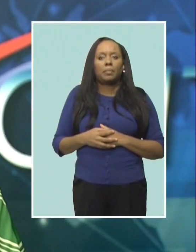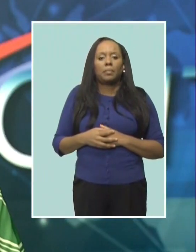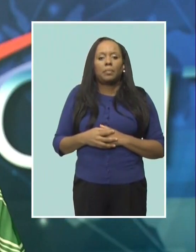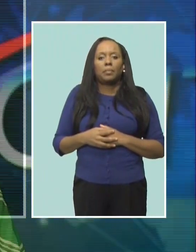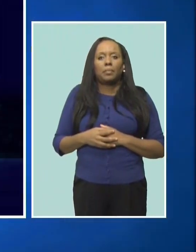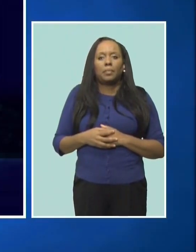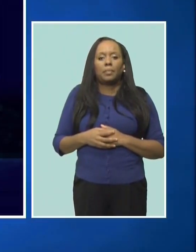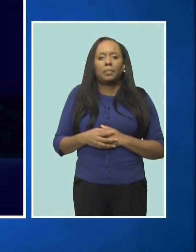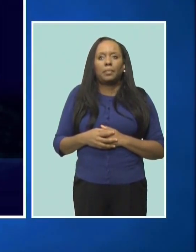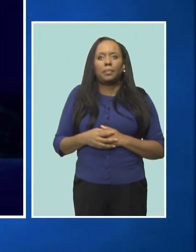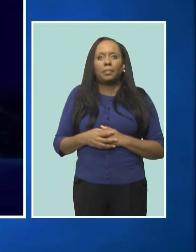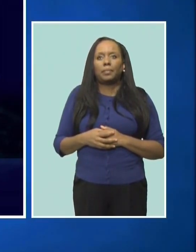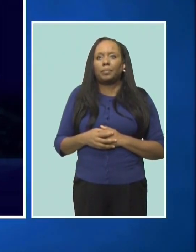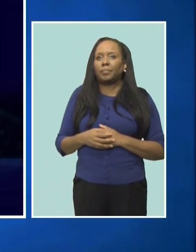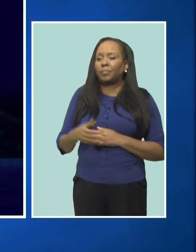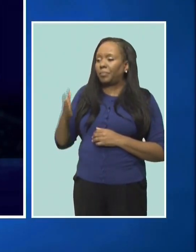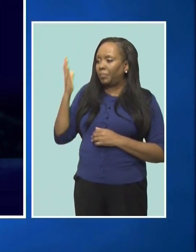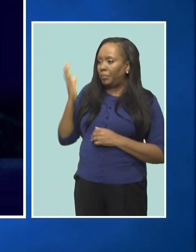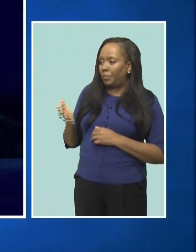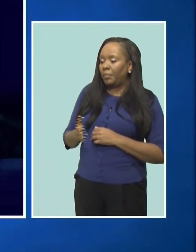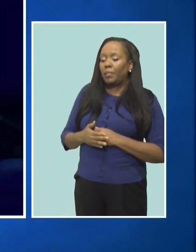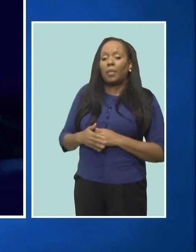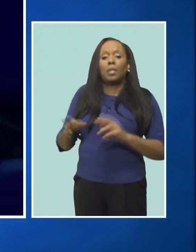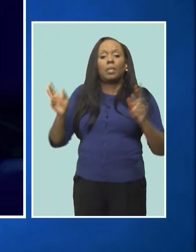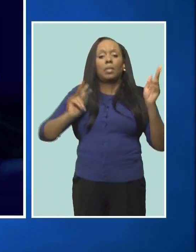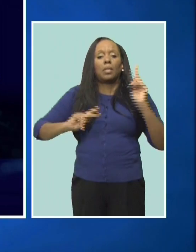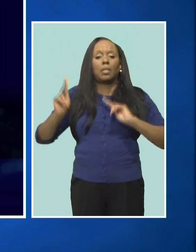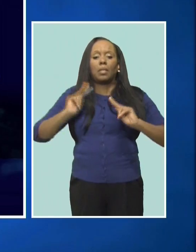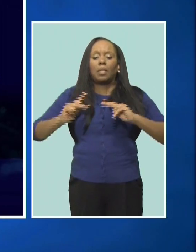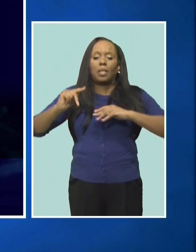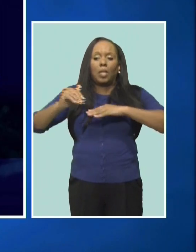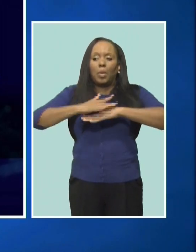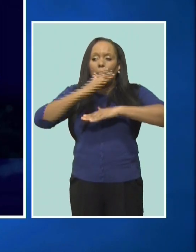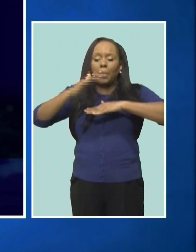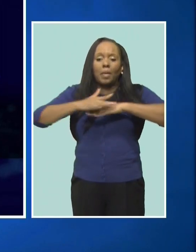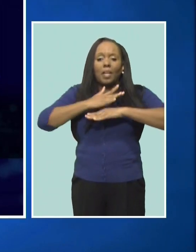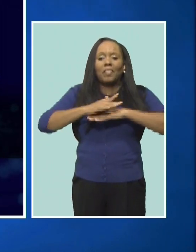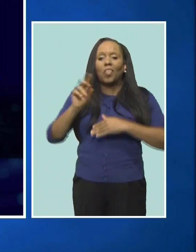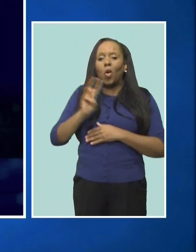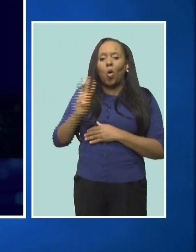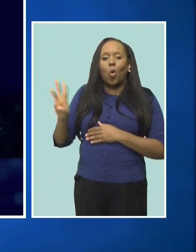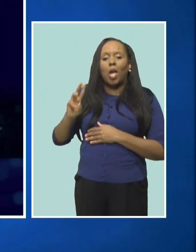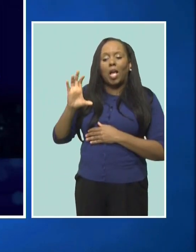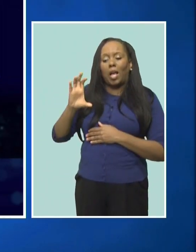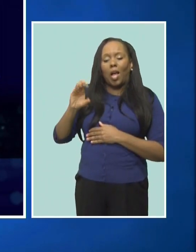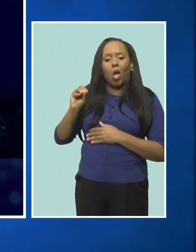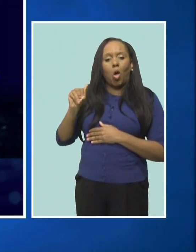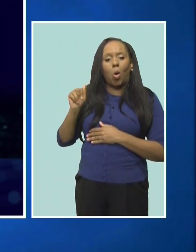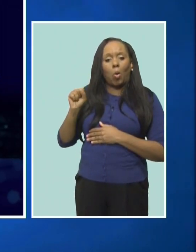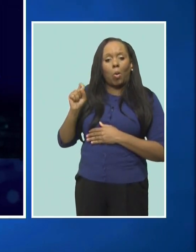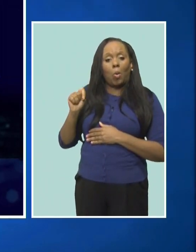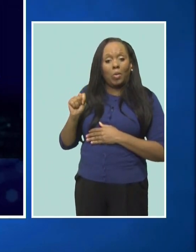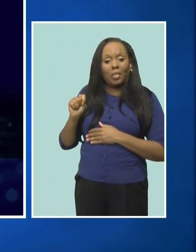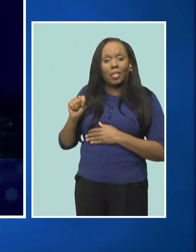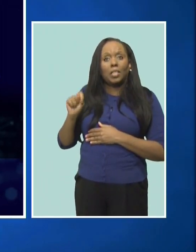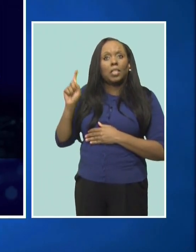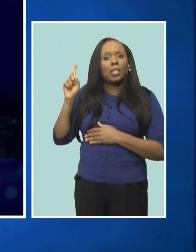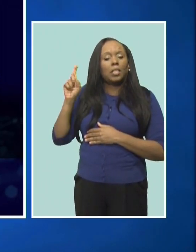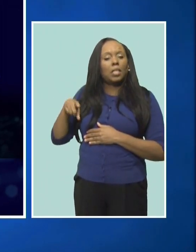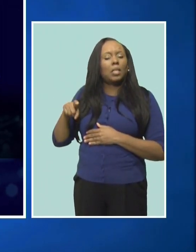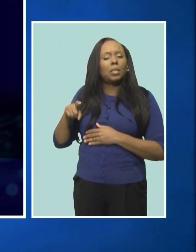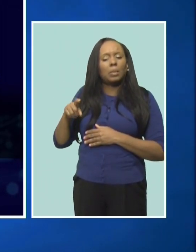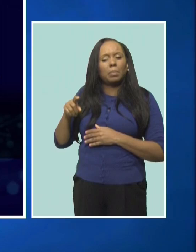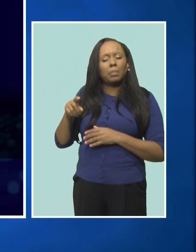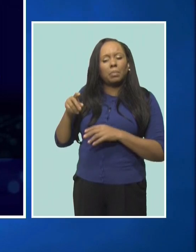Beachgoers and persons with interests along the west coast should be prepared for the possibility of overtopping of waves